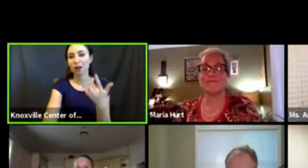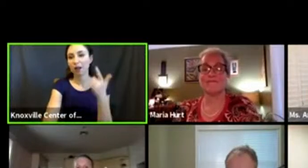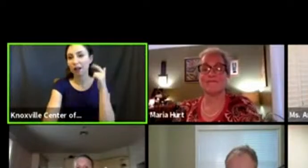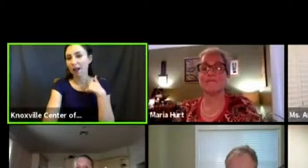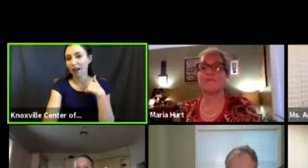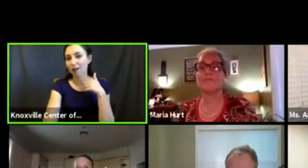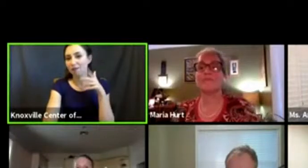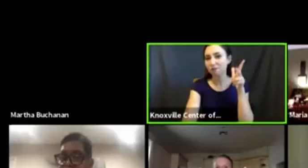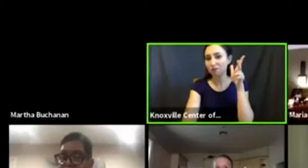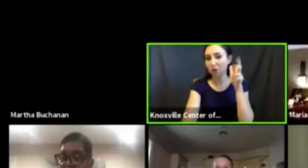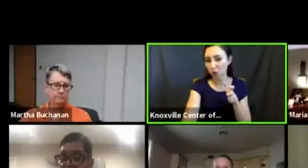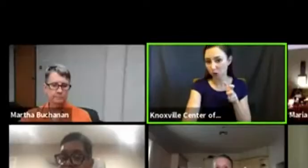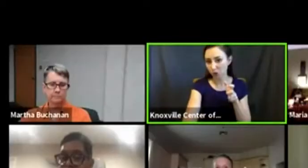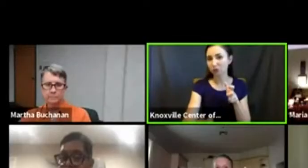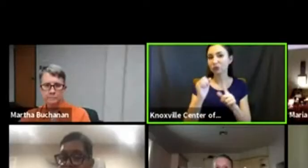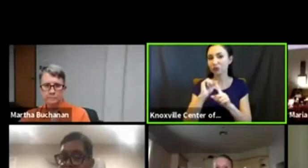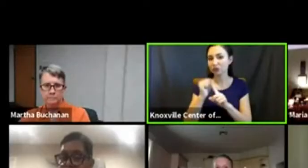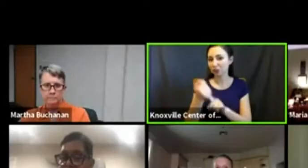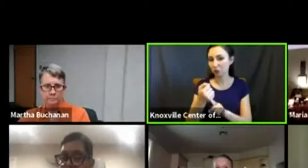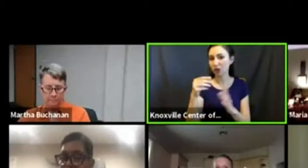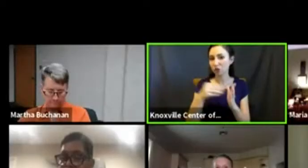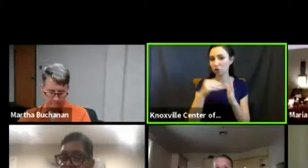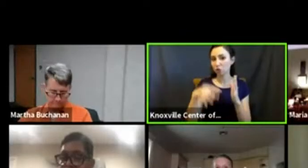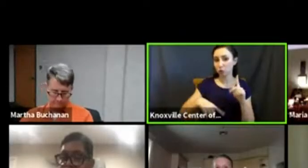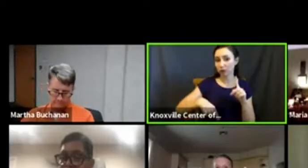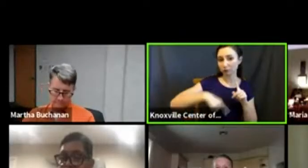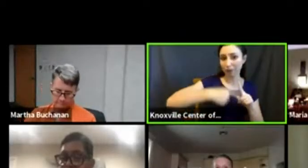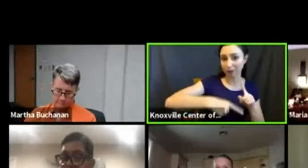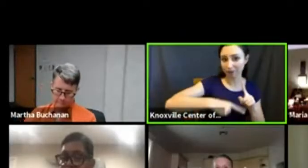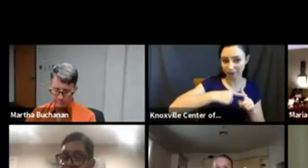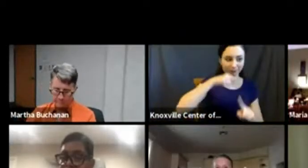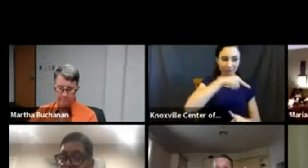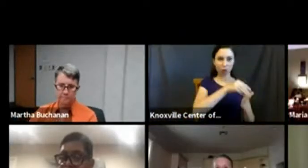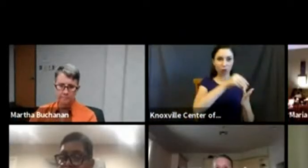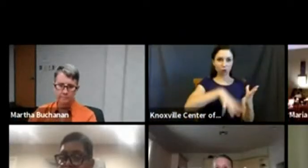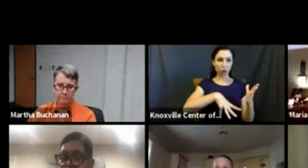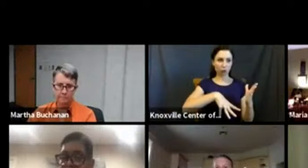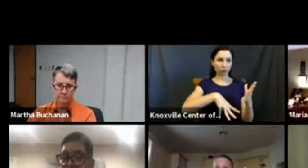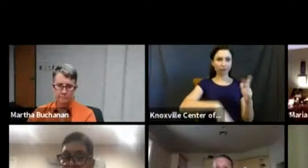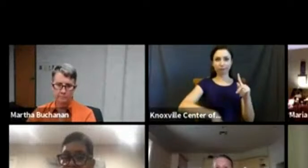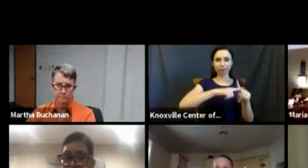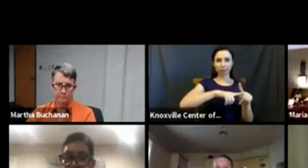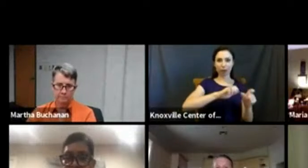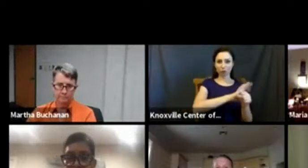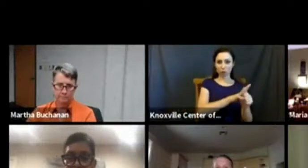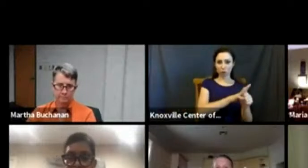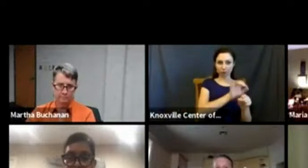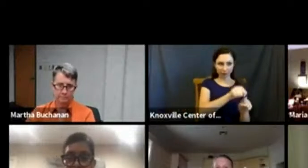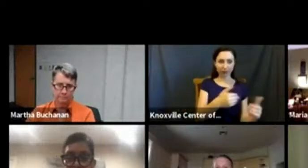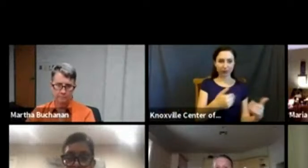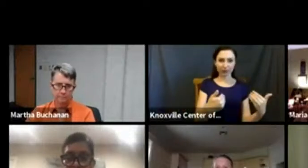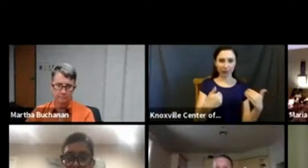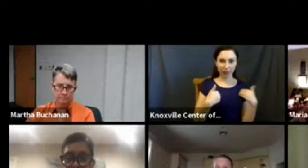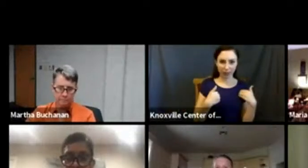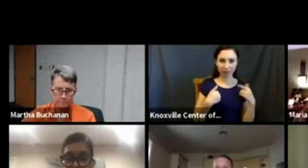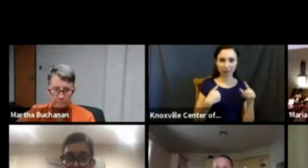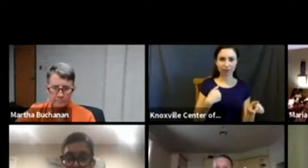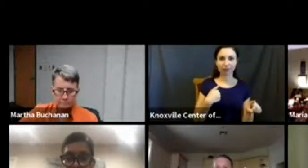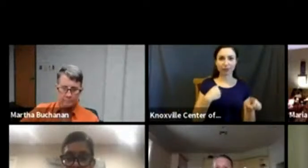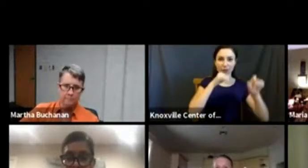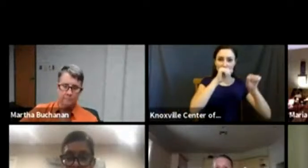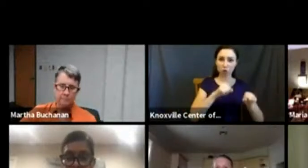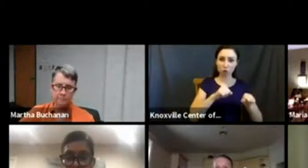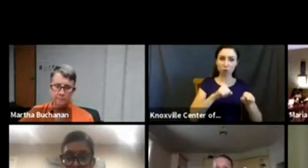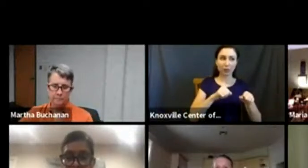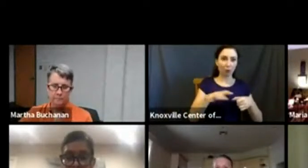student was positive, and it may be that a circle of other contacts are sent home. It might even be a whole class that's sent